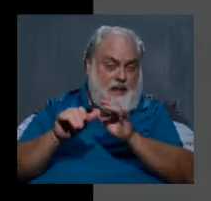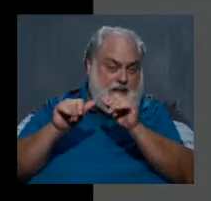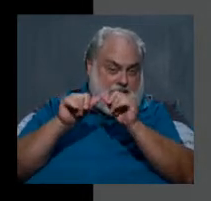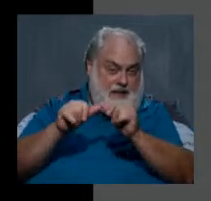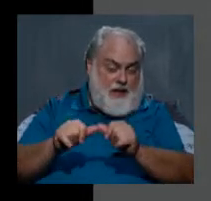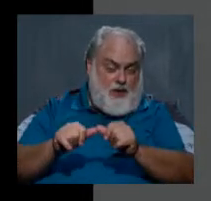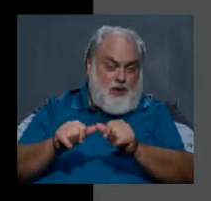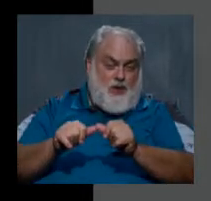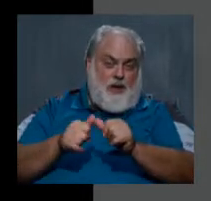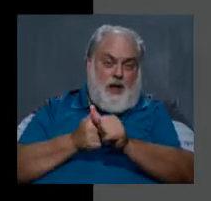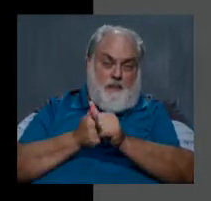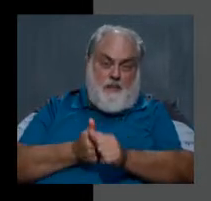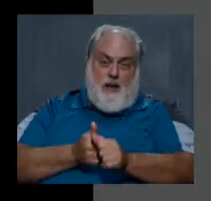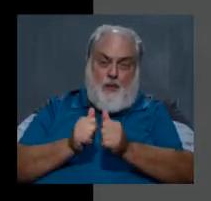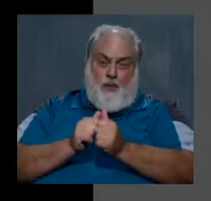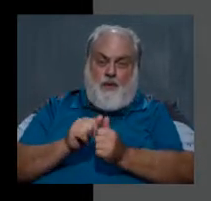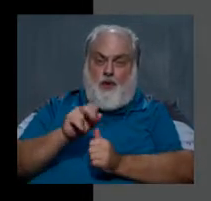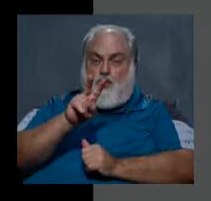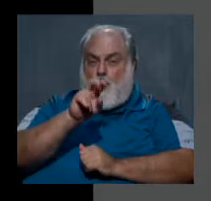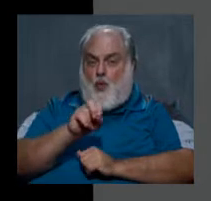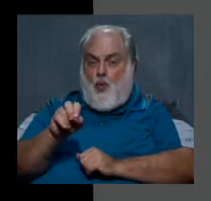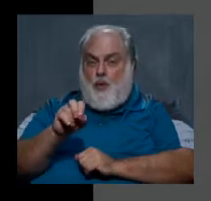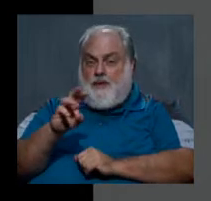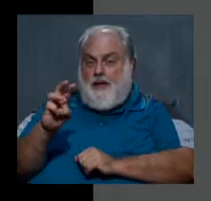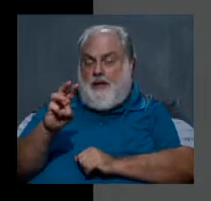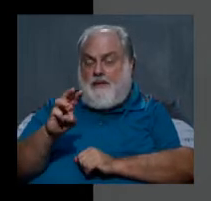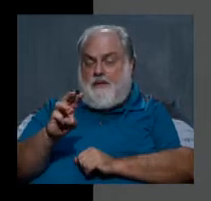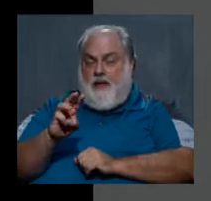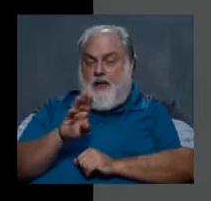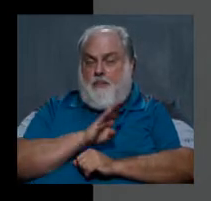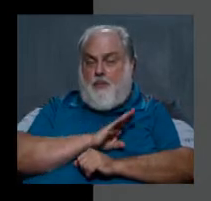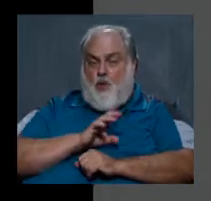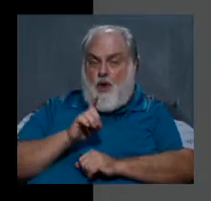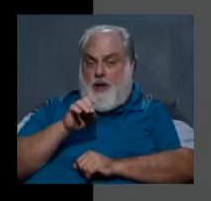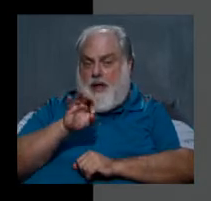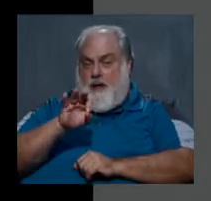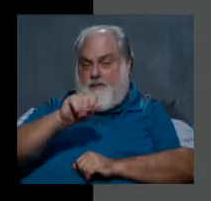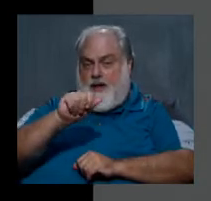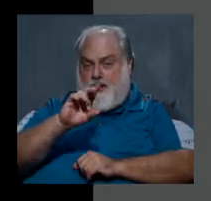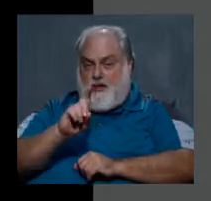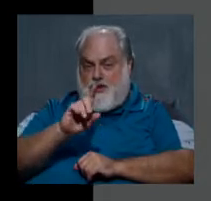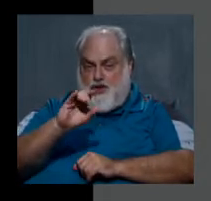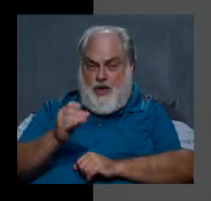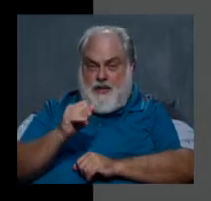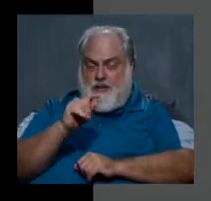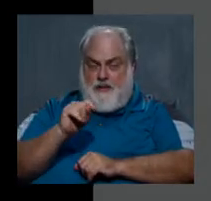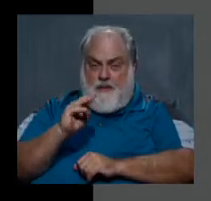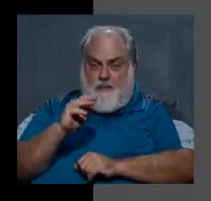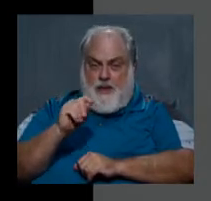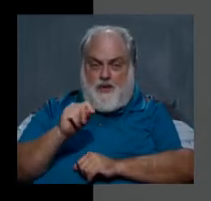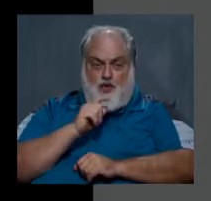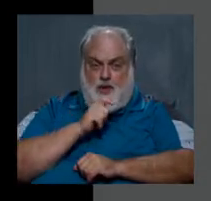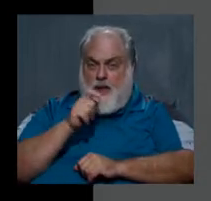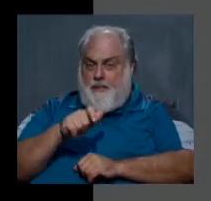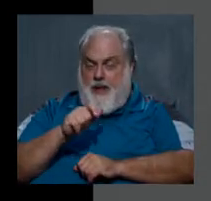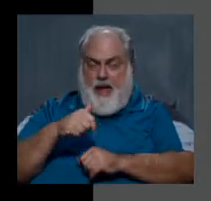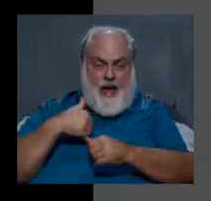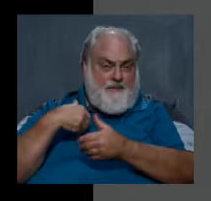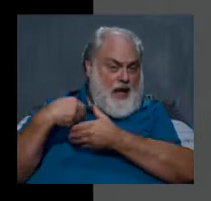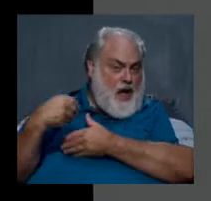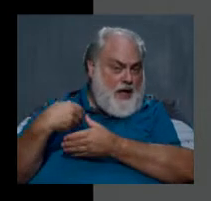continue to comply with the 2006 Zoning Board of Adjustments conditions as follows. There is to be no outdoor speaker